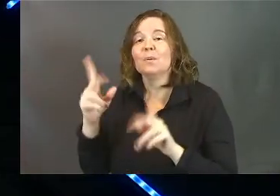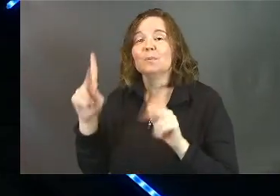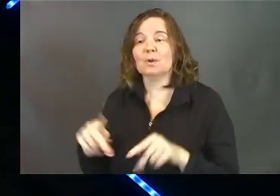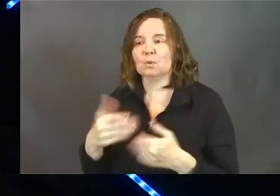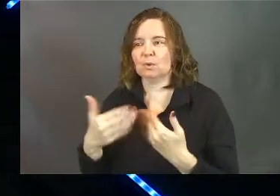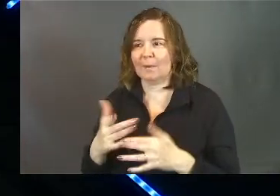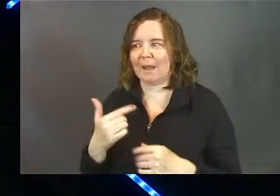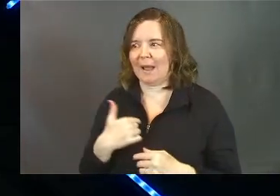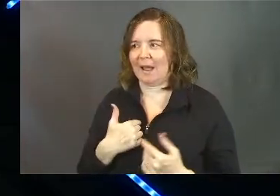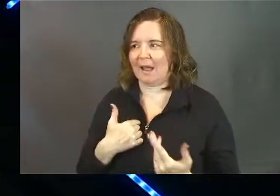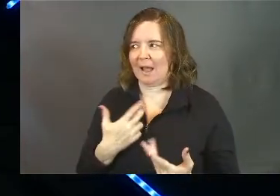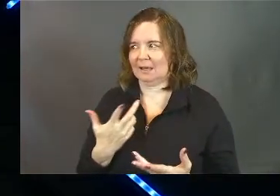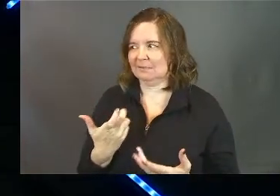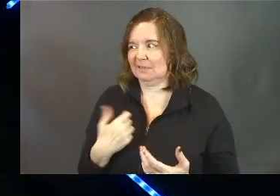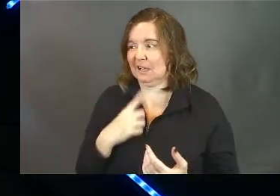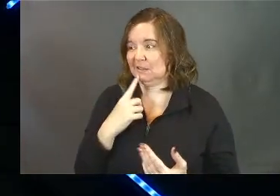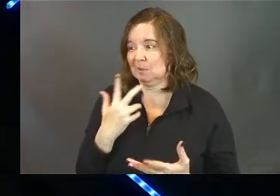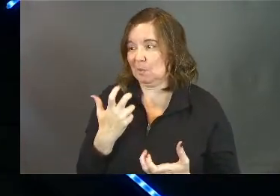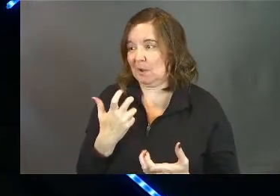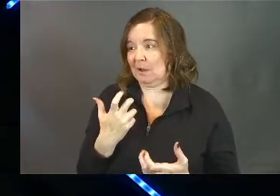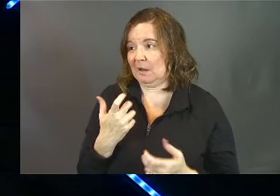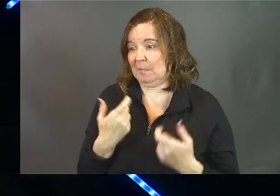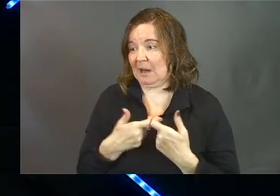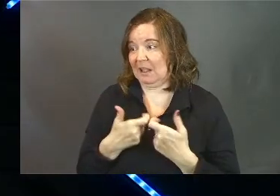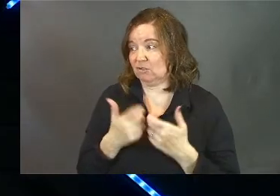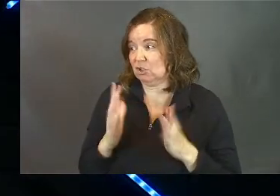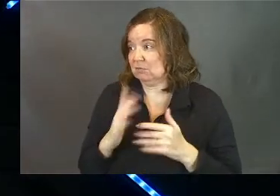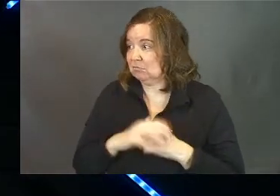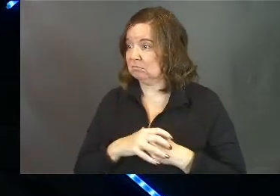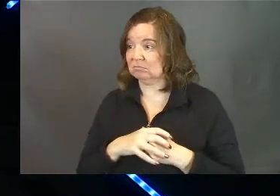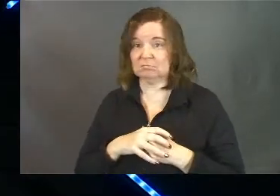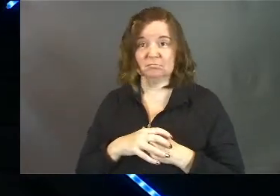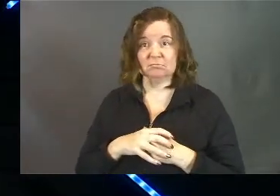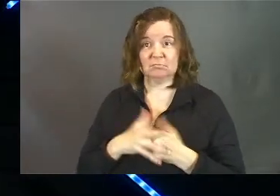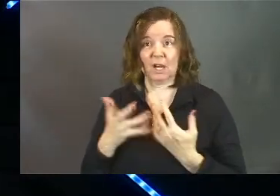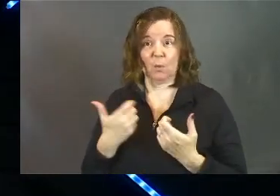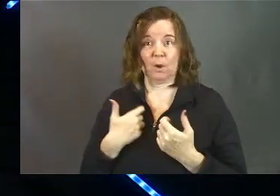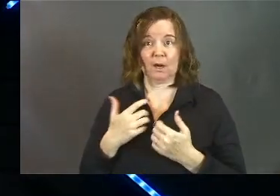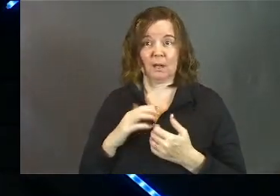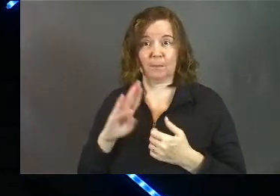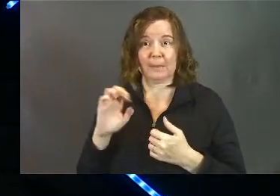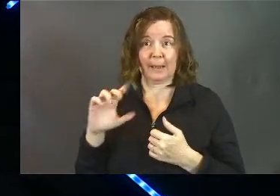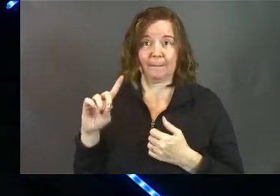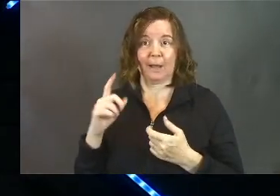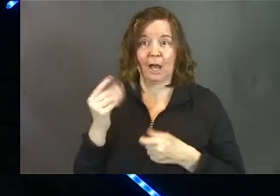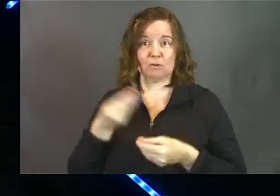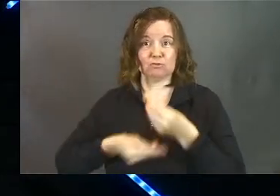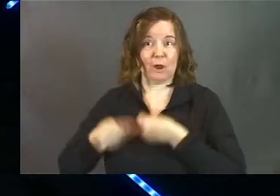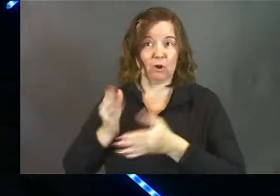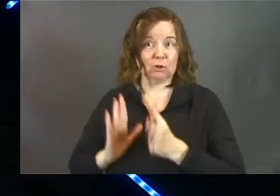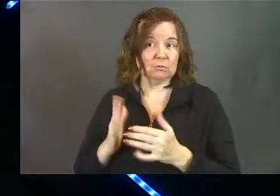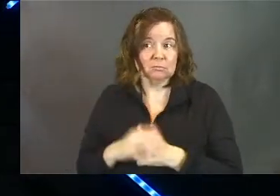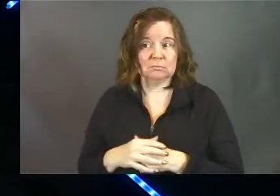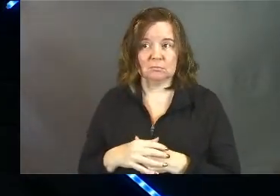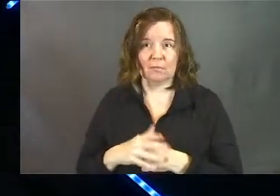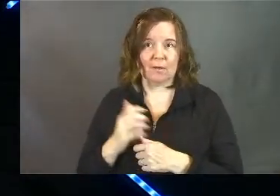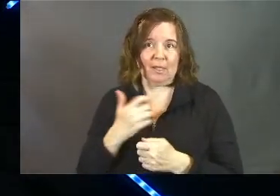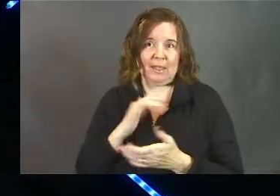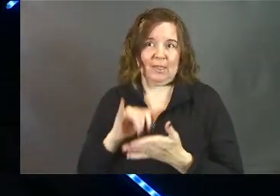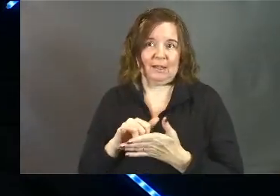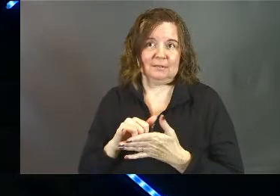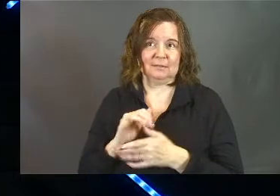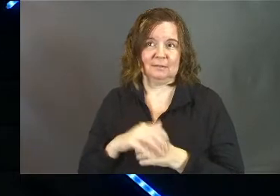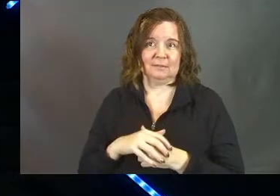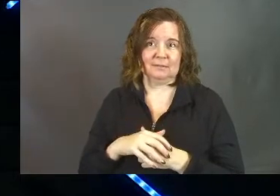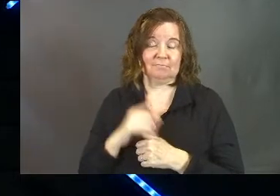person in the room that's like, I want to be an electrician. I want to be a bond trader. Love that, you know? I love, like, that's just